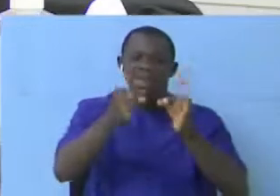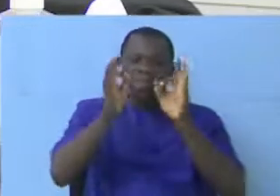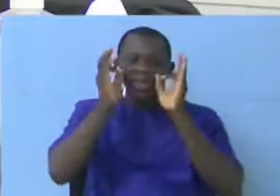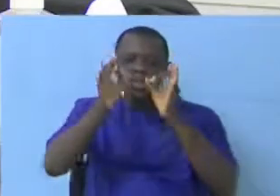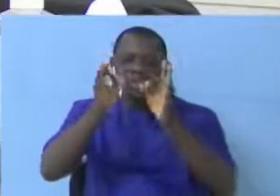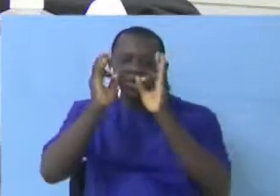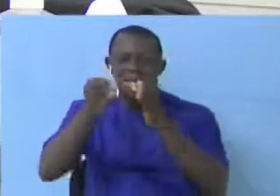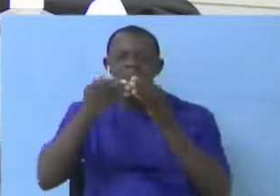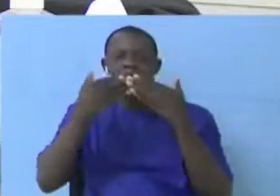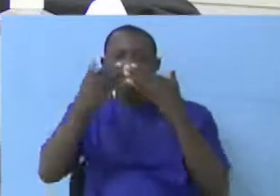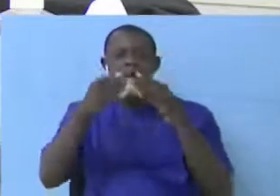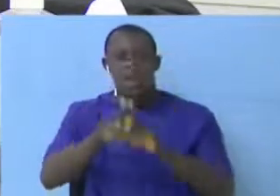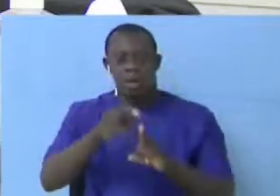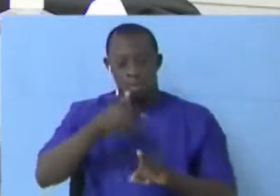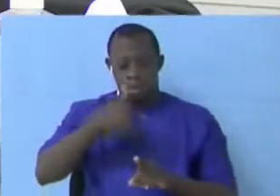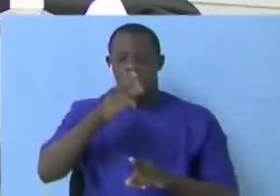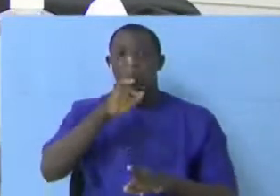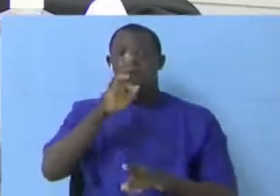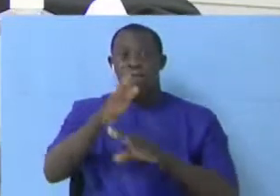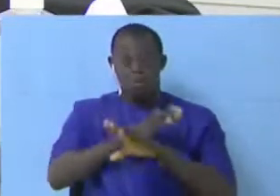me who lead the story,